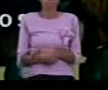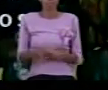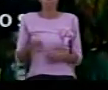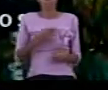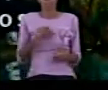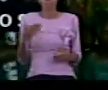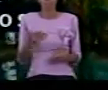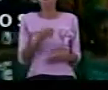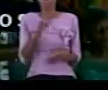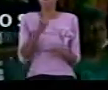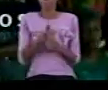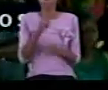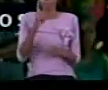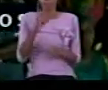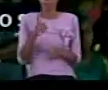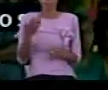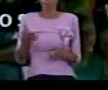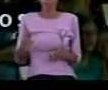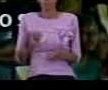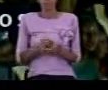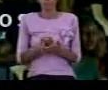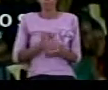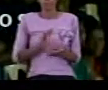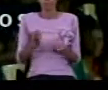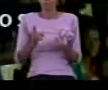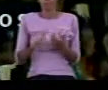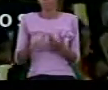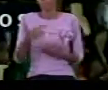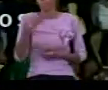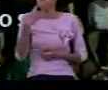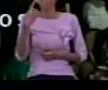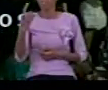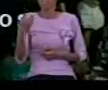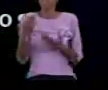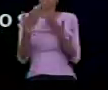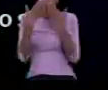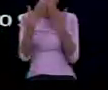and there's just one thing that I want to say.